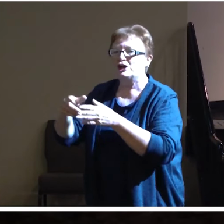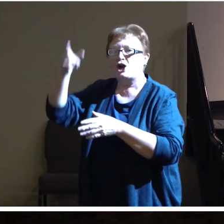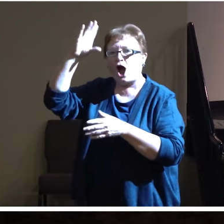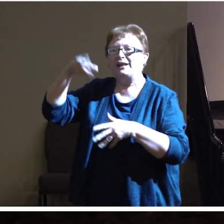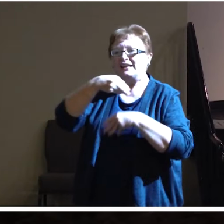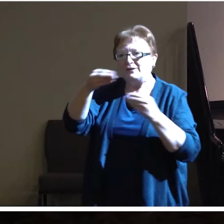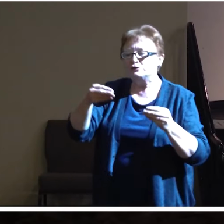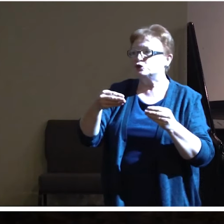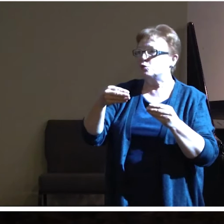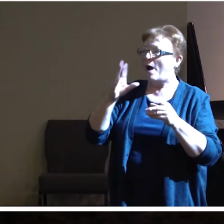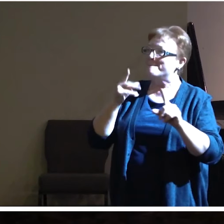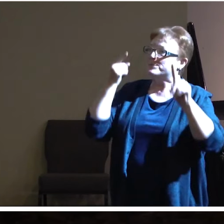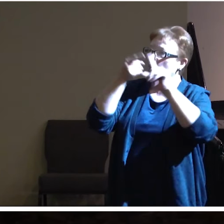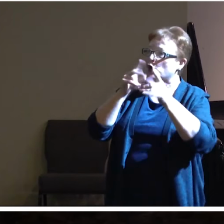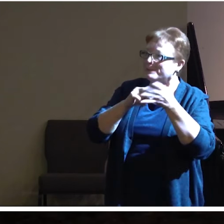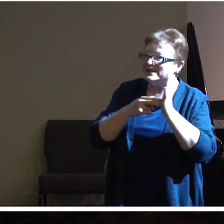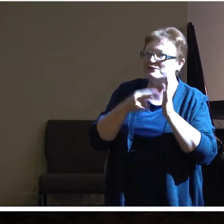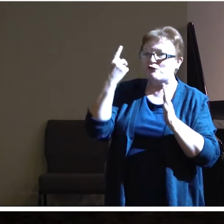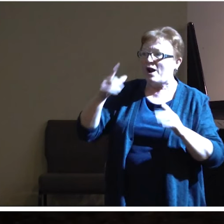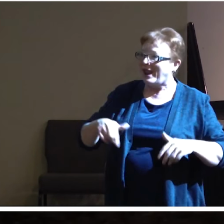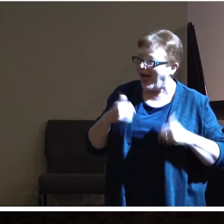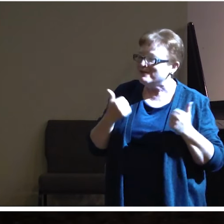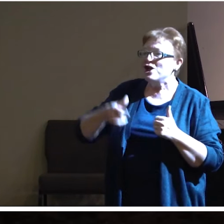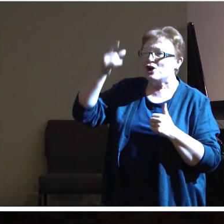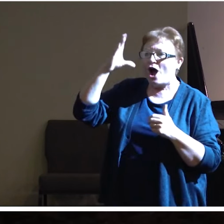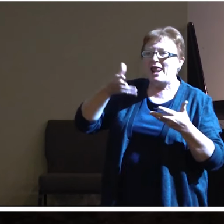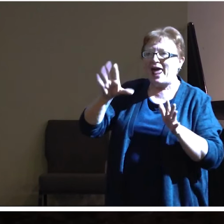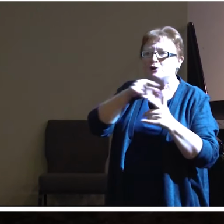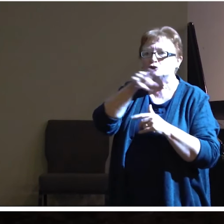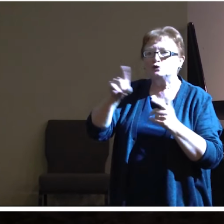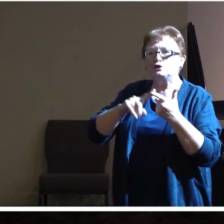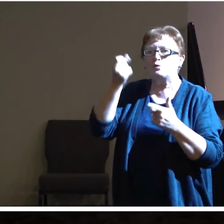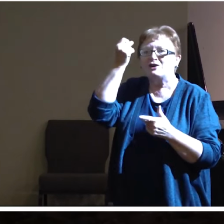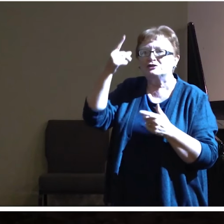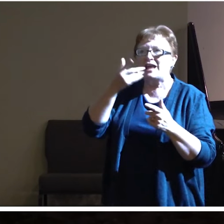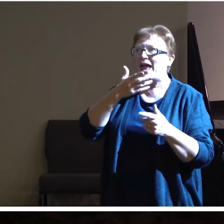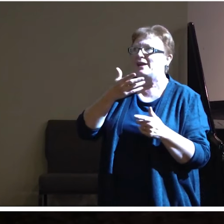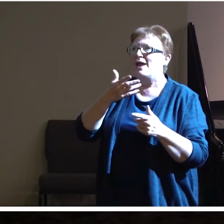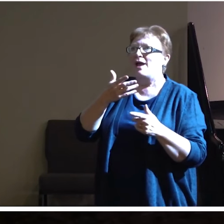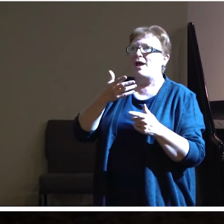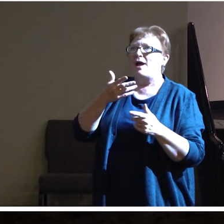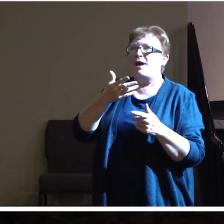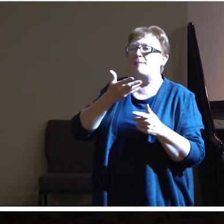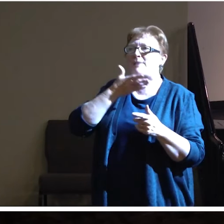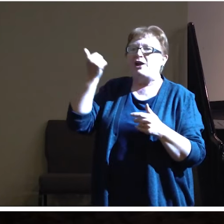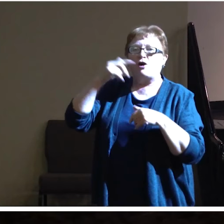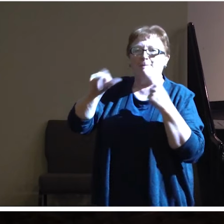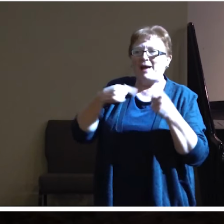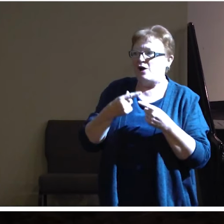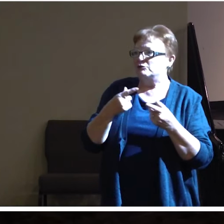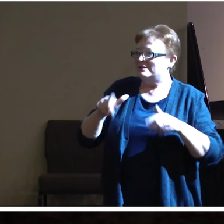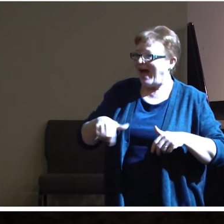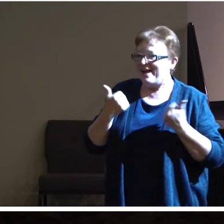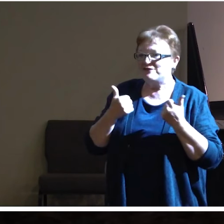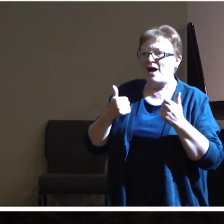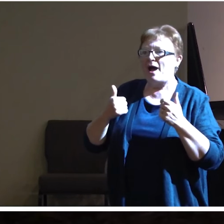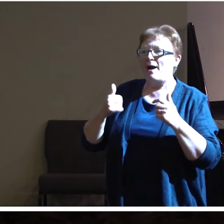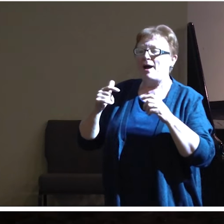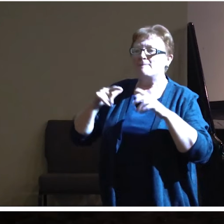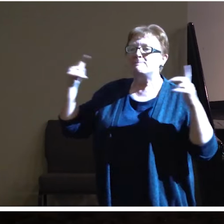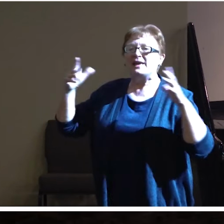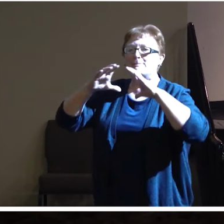purpose in life. The word of God allows us to see above the current circumstances of life, to see the big picture. You one of the